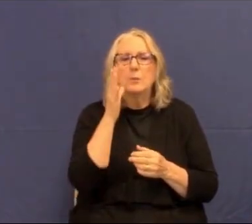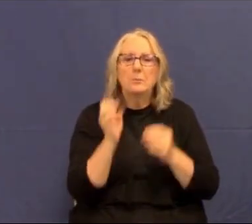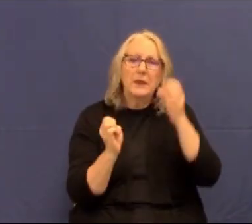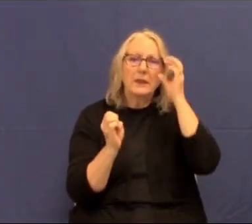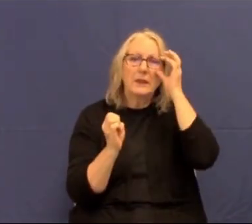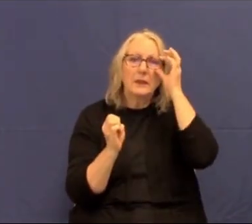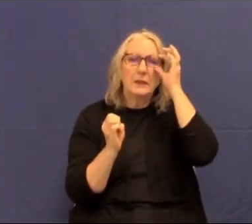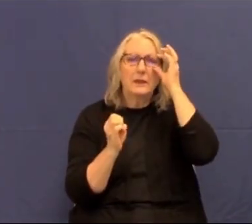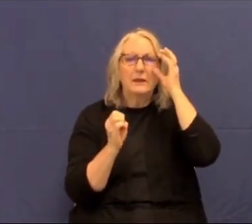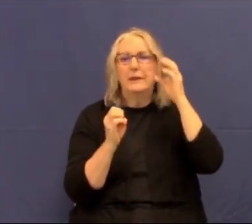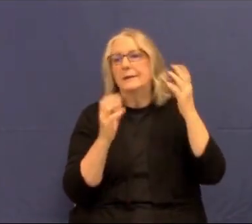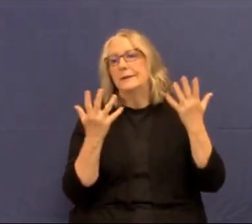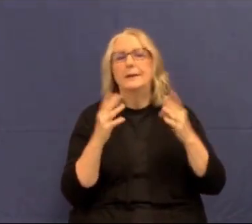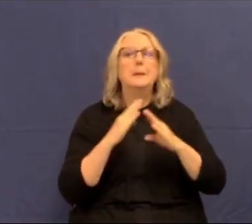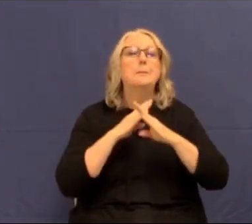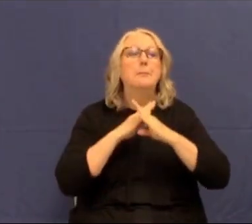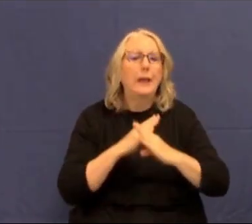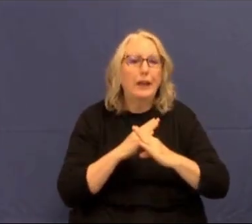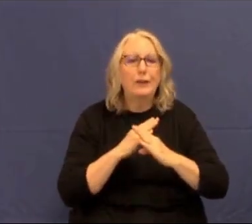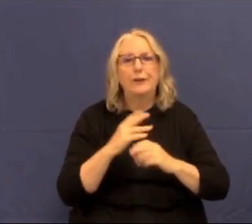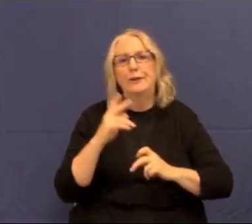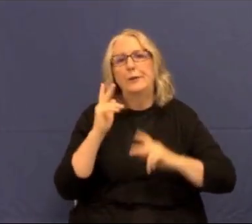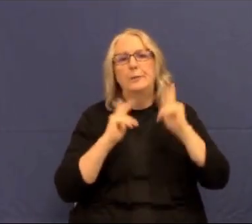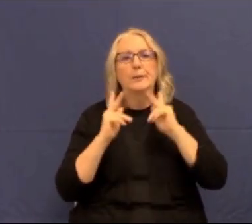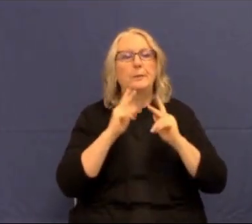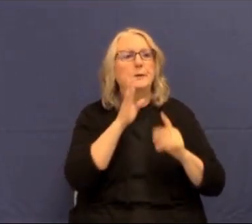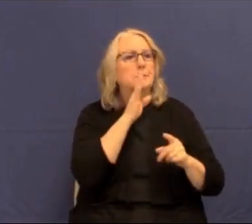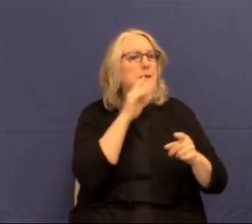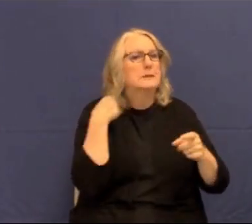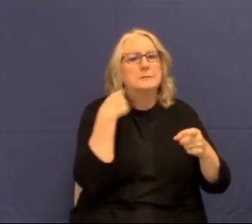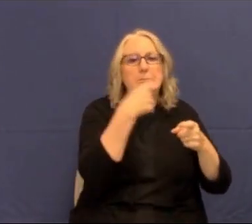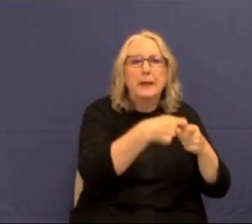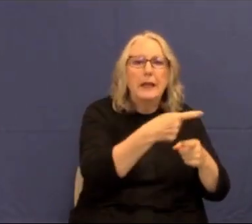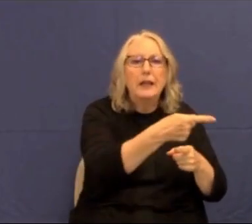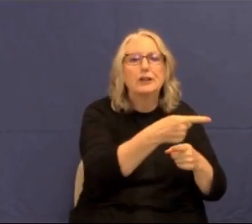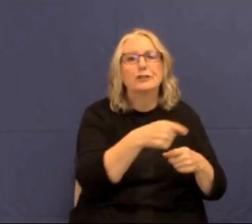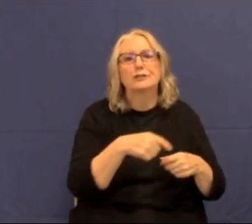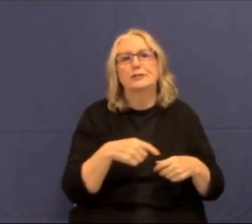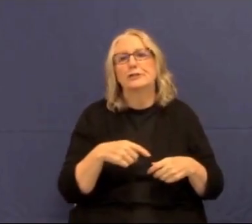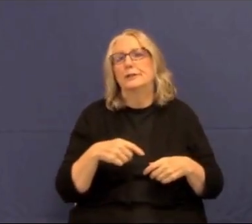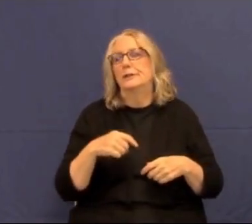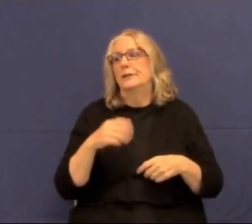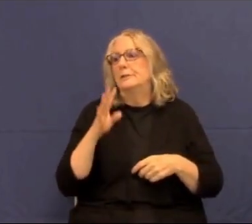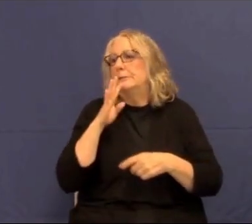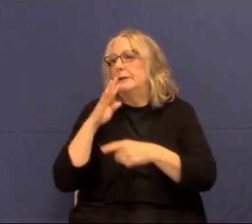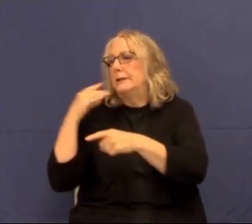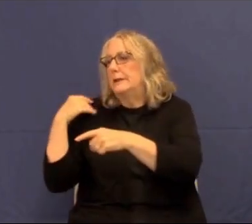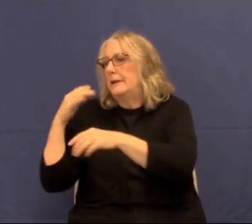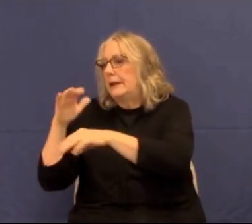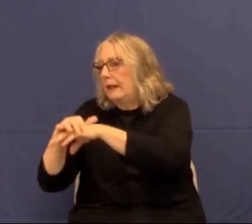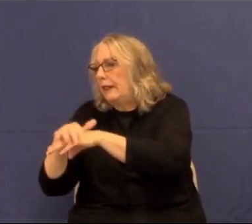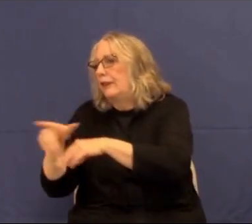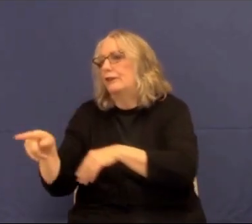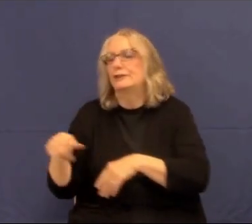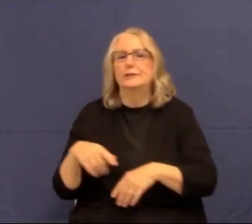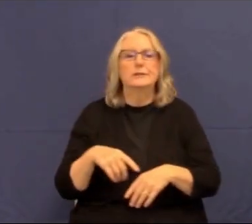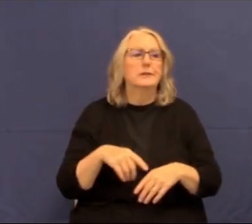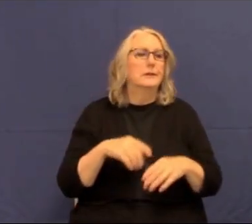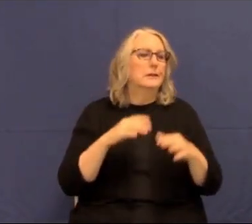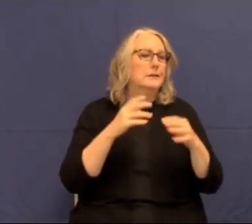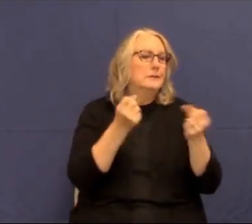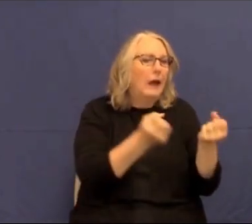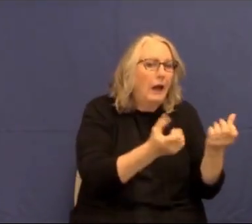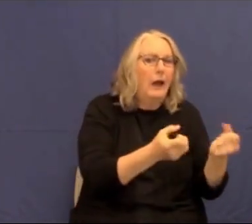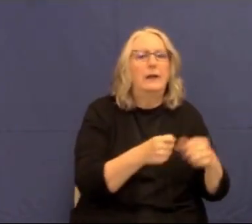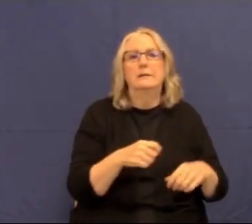there's always going to be that, barrier. There's, people that speak Spanish, there's people that speak English, and then there's also people that do ASL.